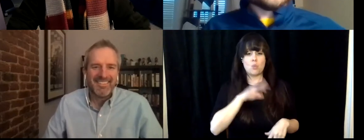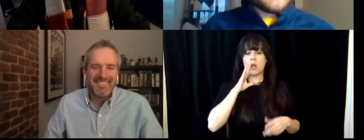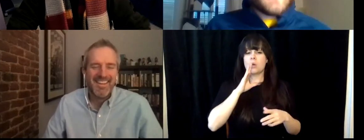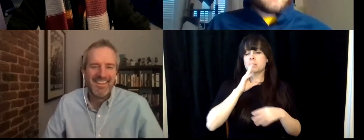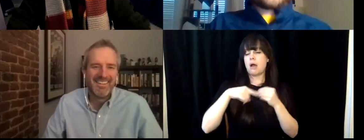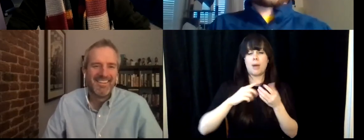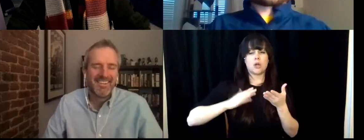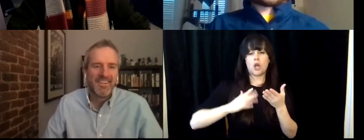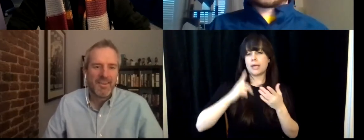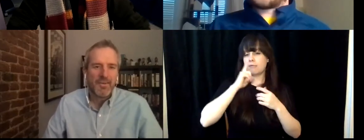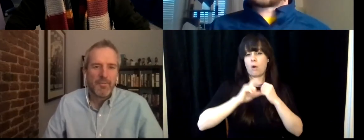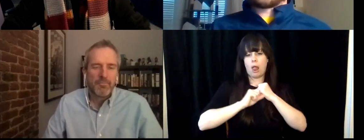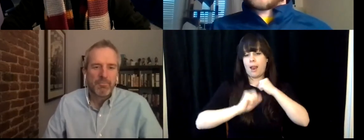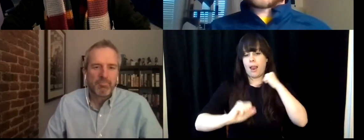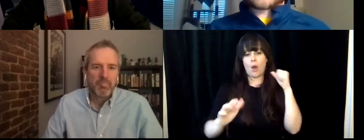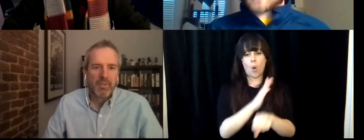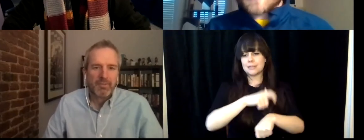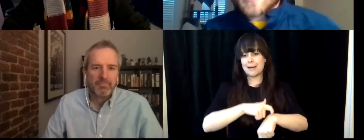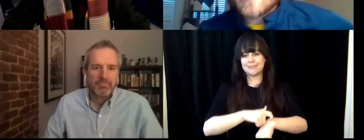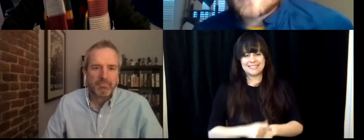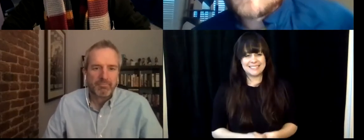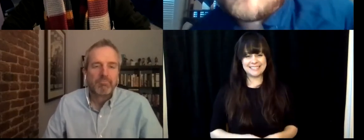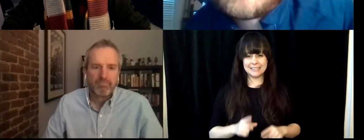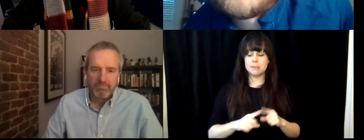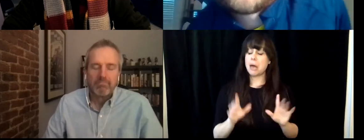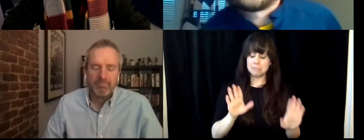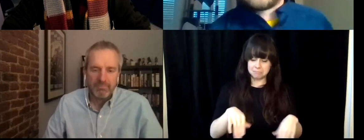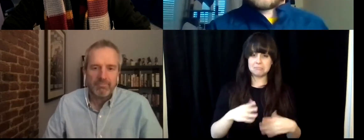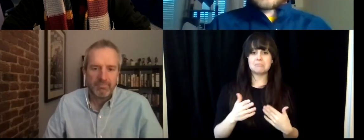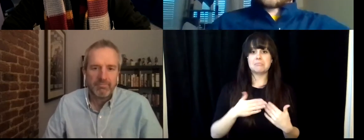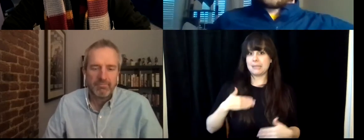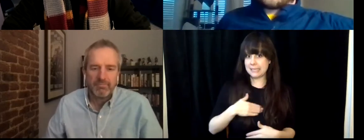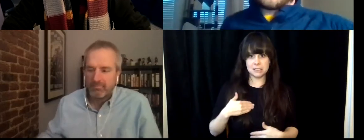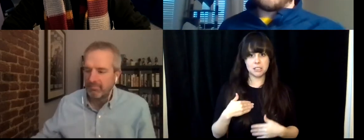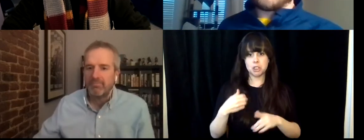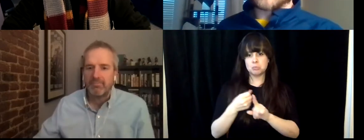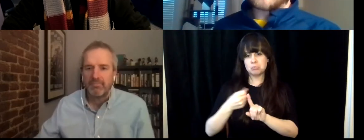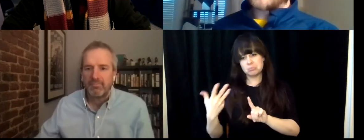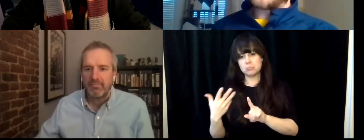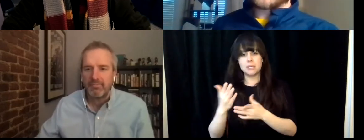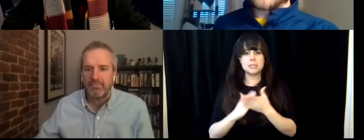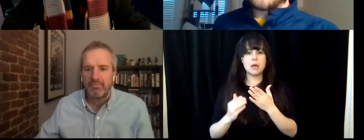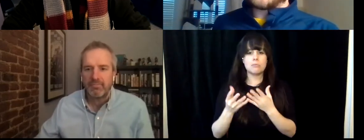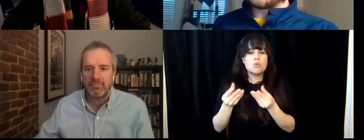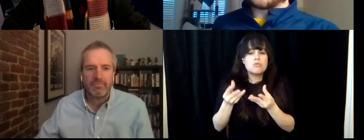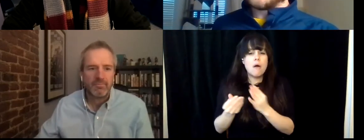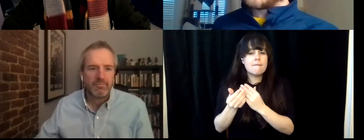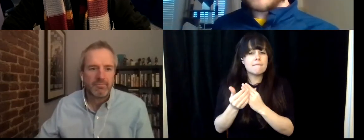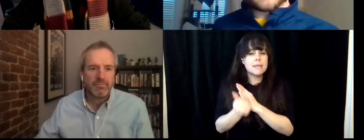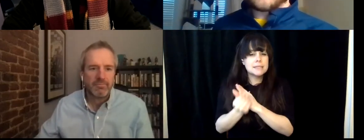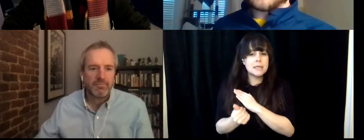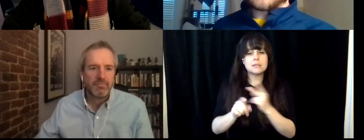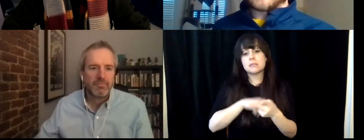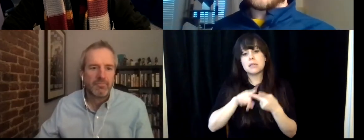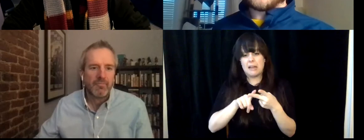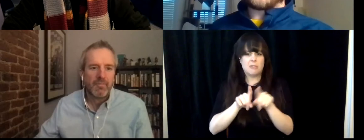But tell me about some soft skills as well as some more like technical requirements for getting into some of